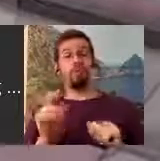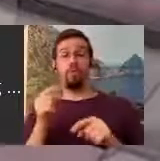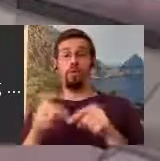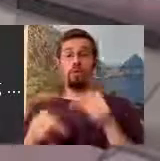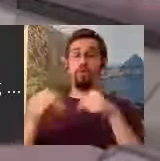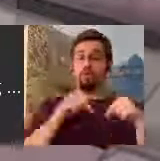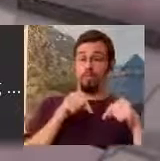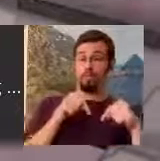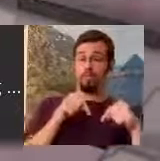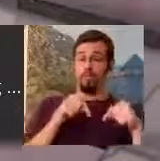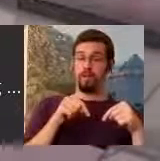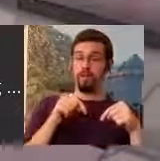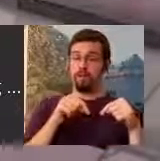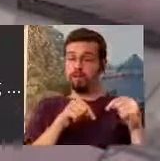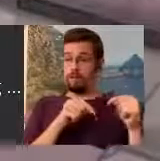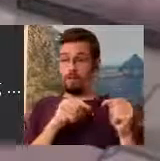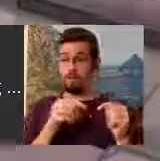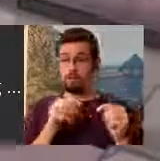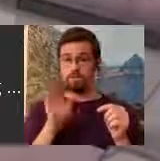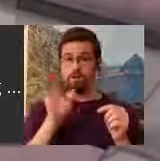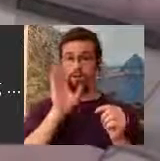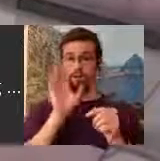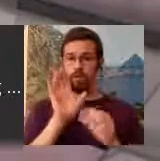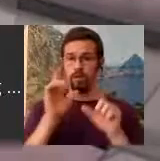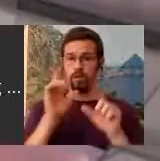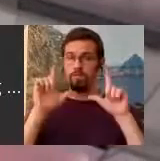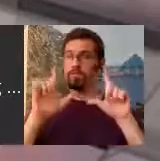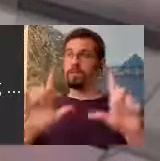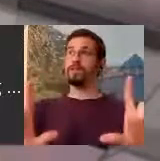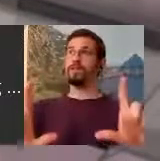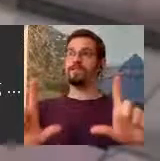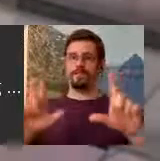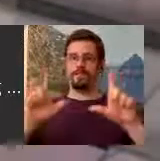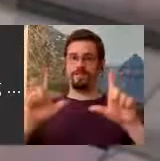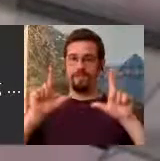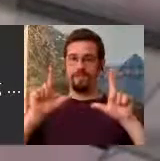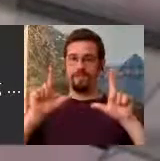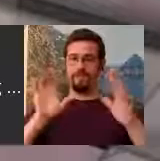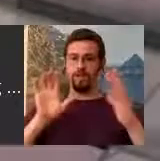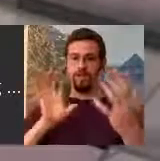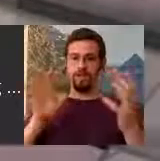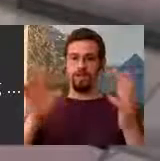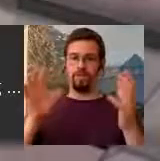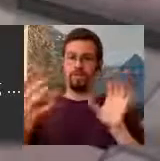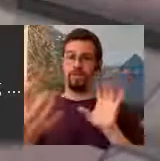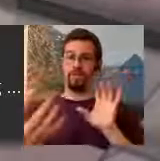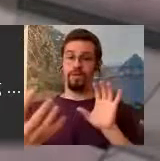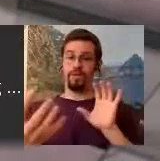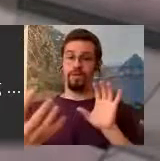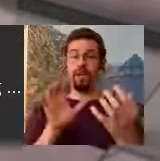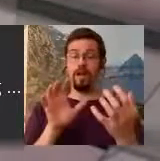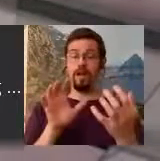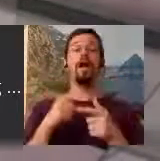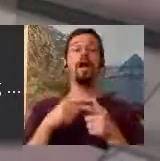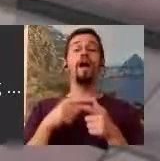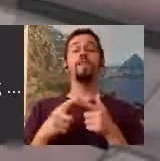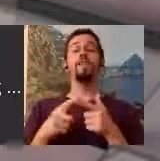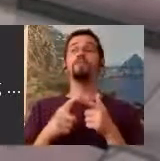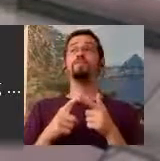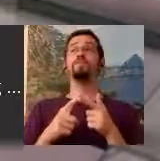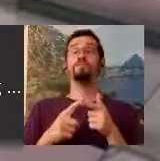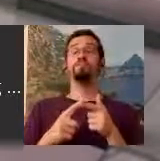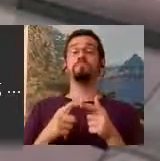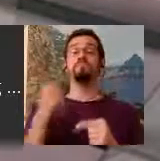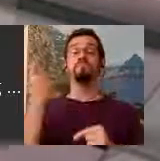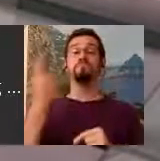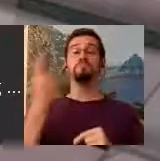or closer. You know, it moved in and out and it rotated. And then a person could look